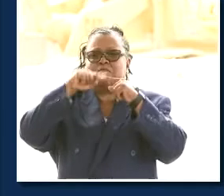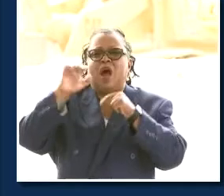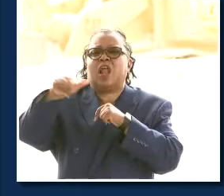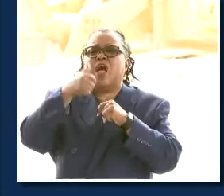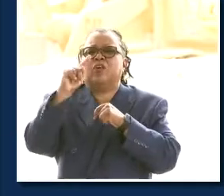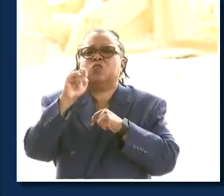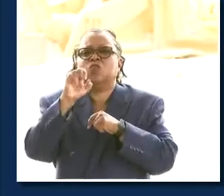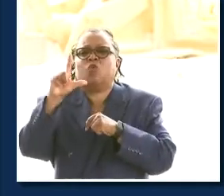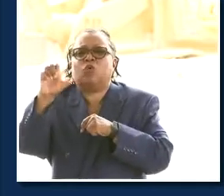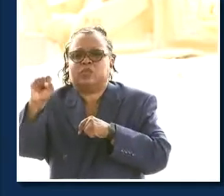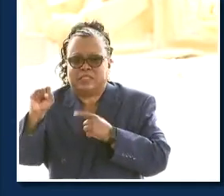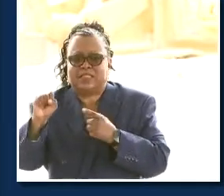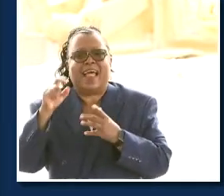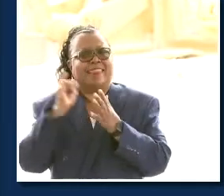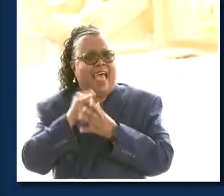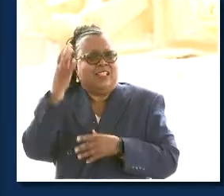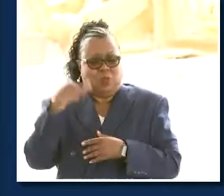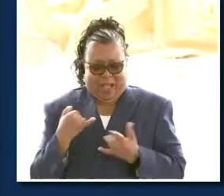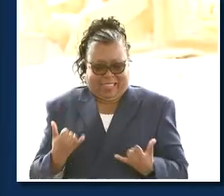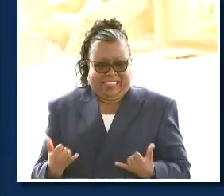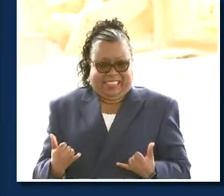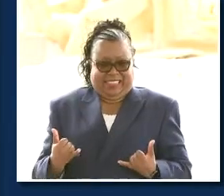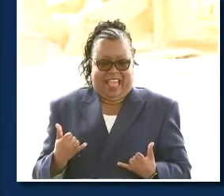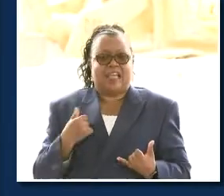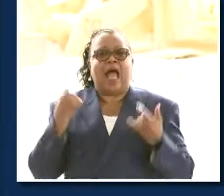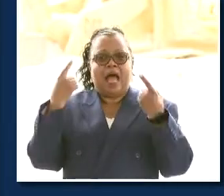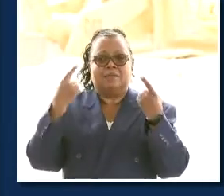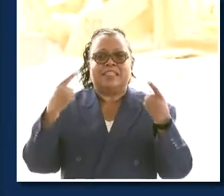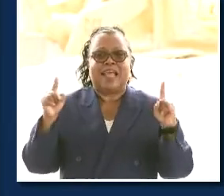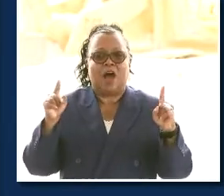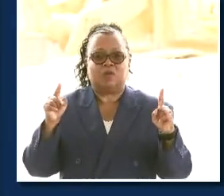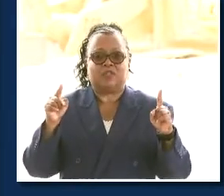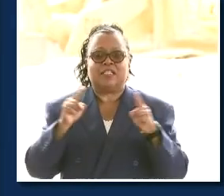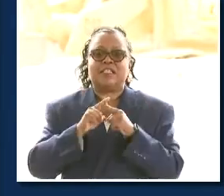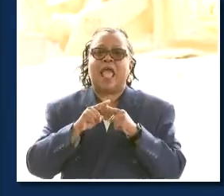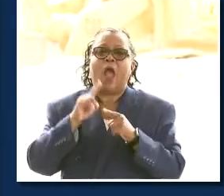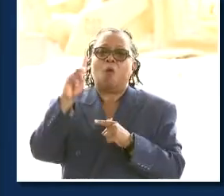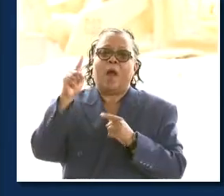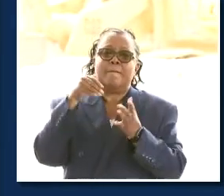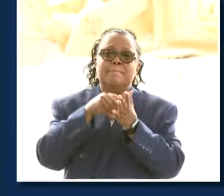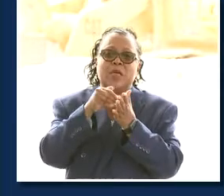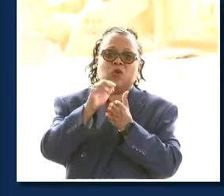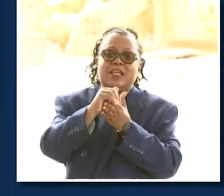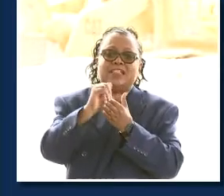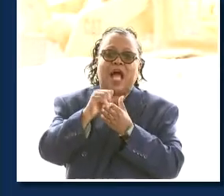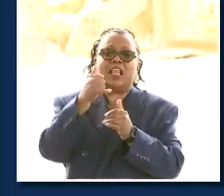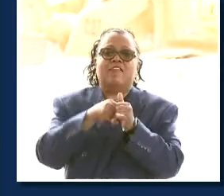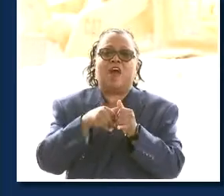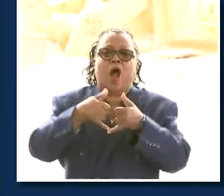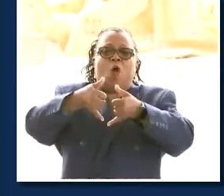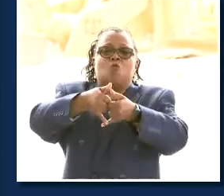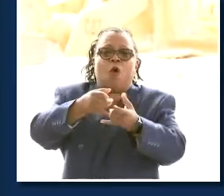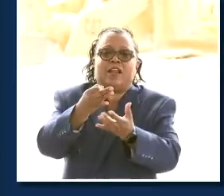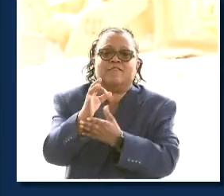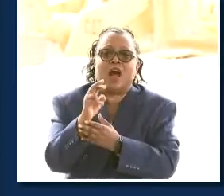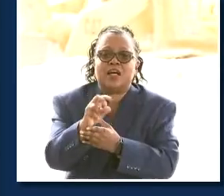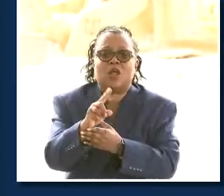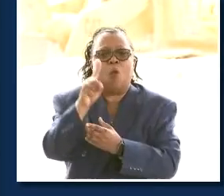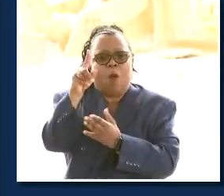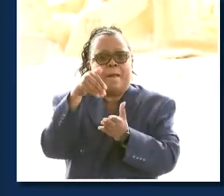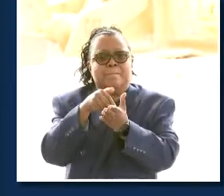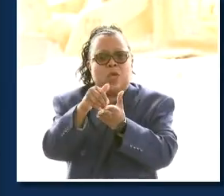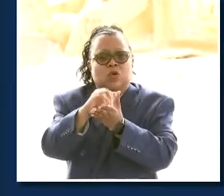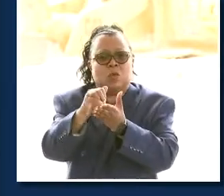other tools. That's why today I'm announcing a $1 million reward fund. A $1